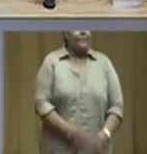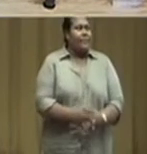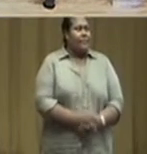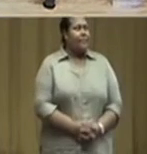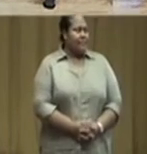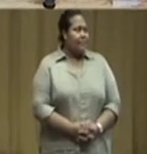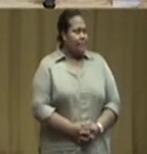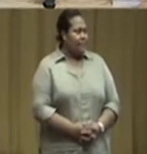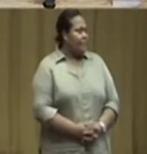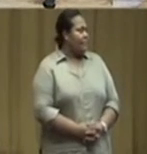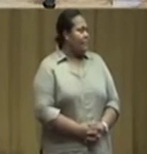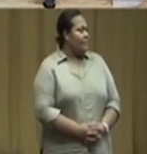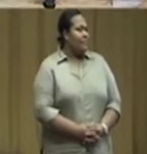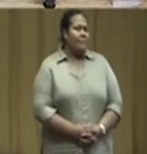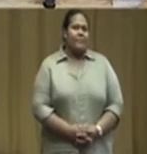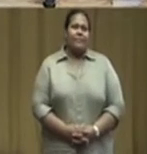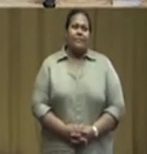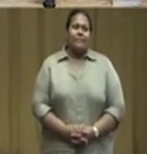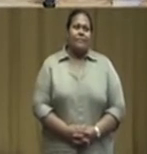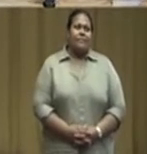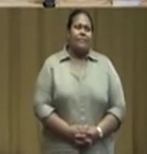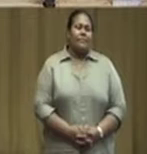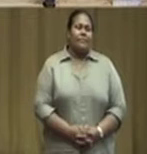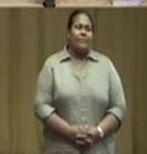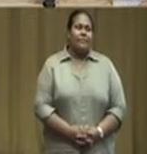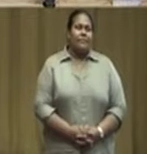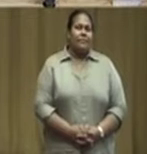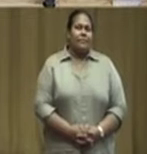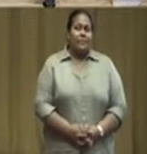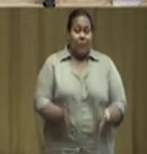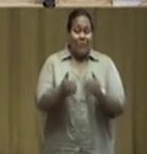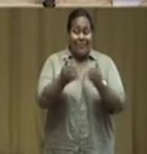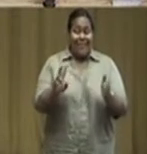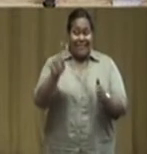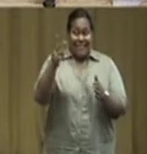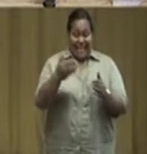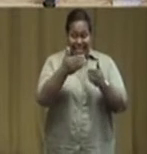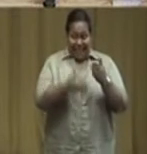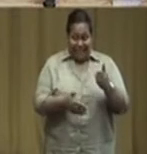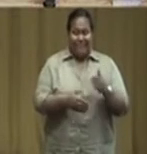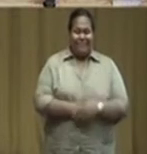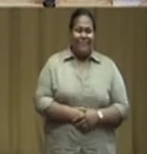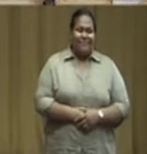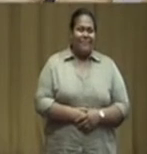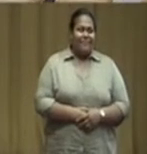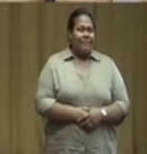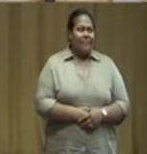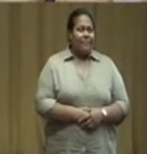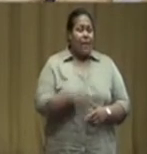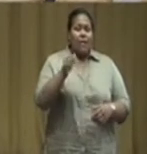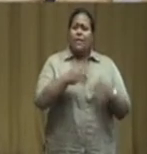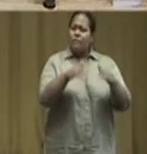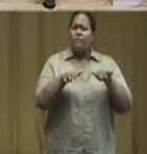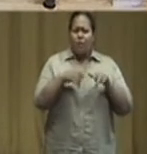Hope everyone really appreciated the keynote and the interactions there as well. Because the Learning Teaching Forum is about the university as a